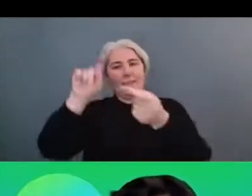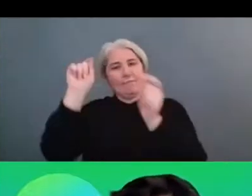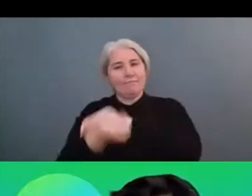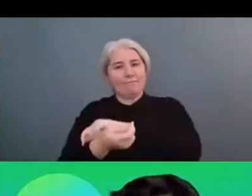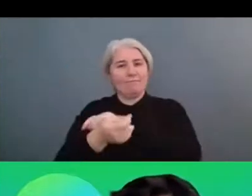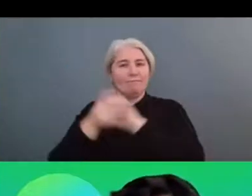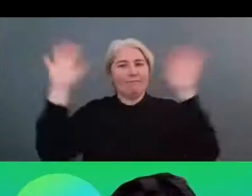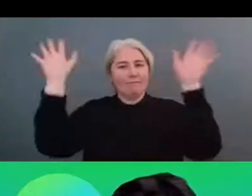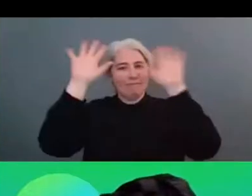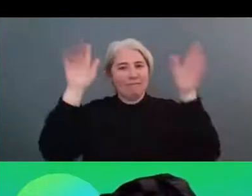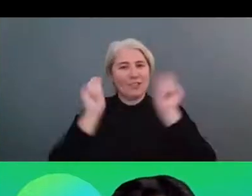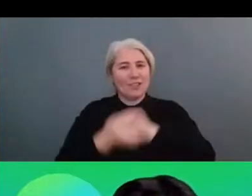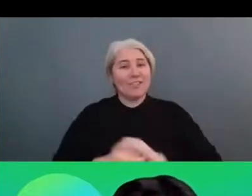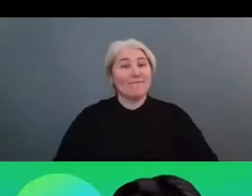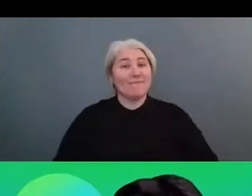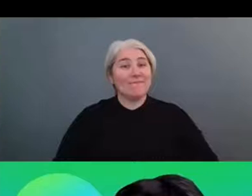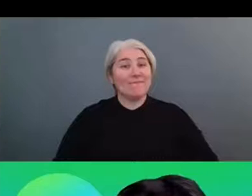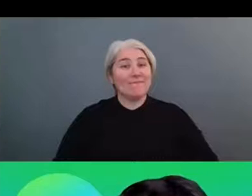Geert?